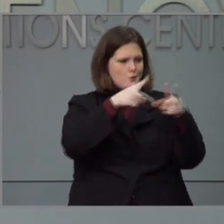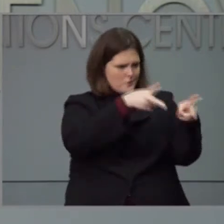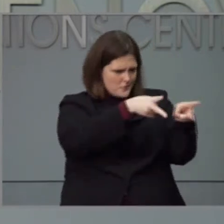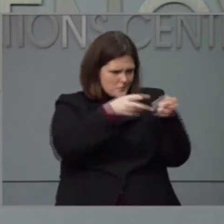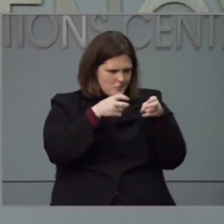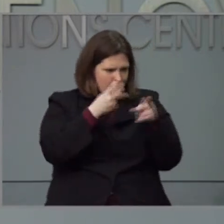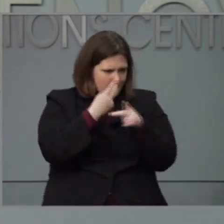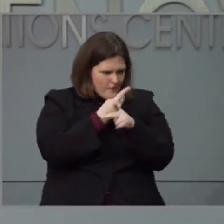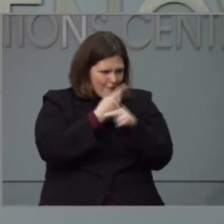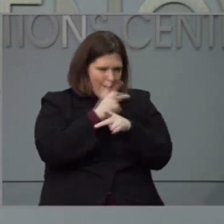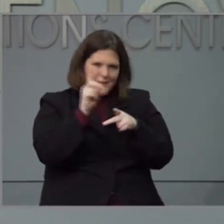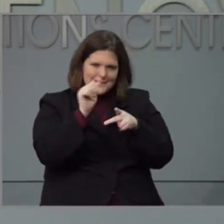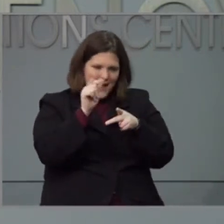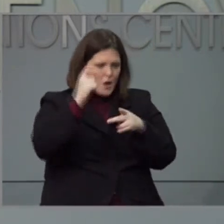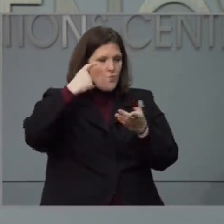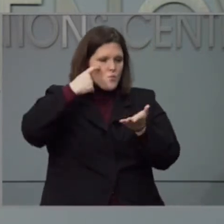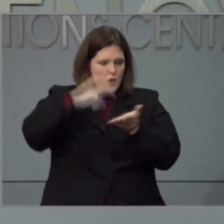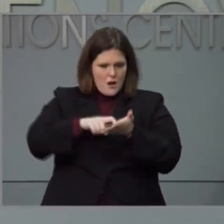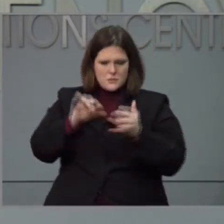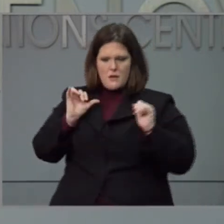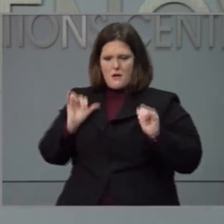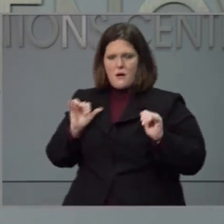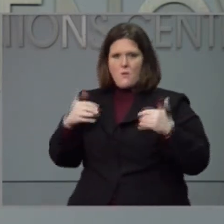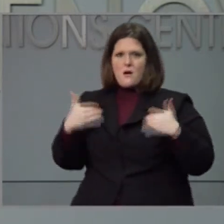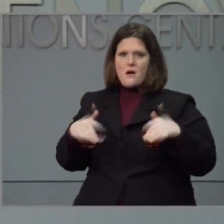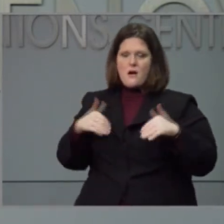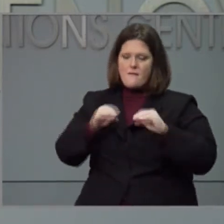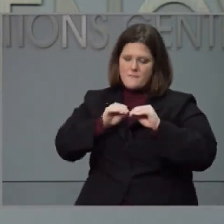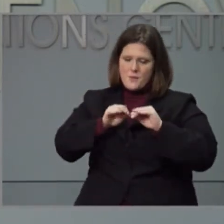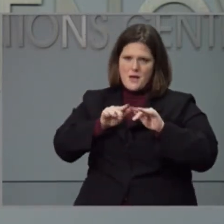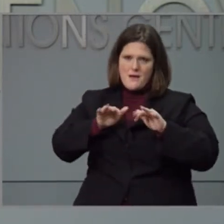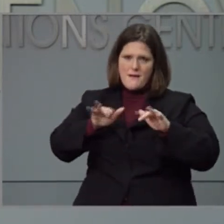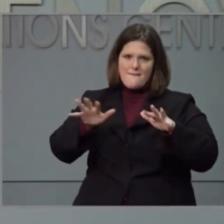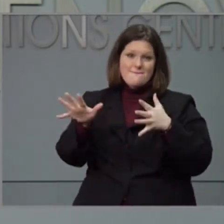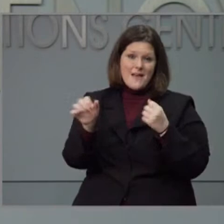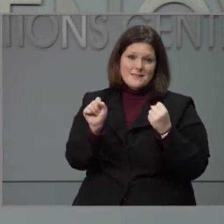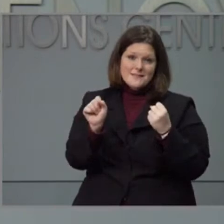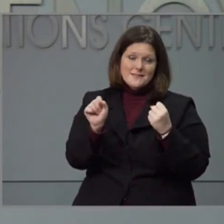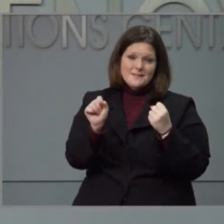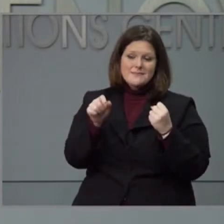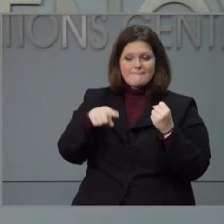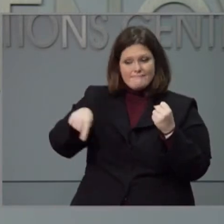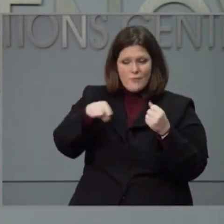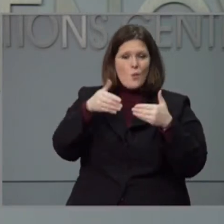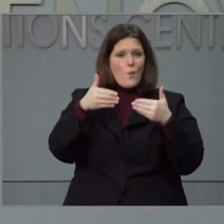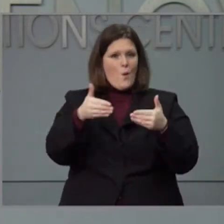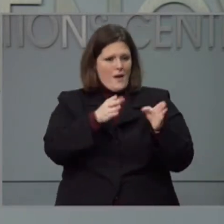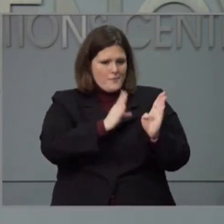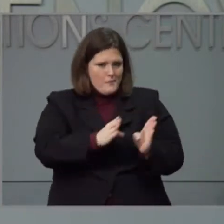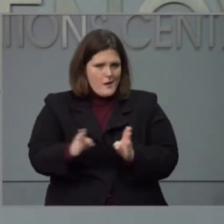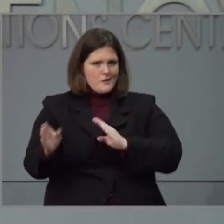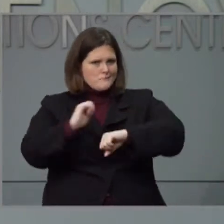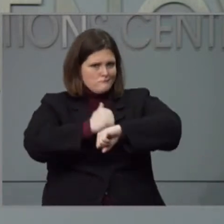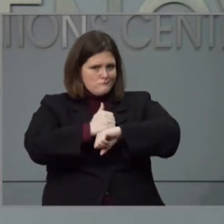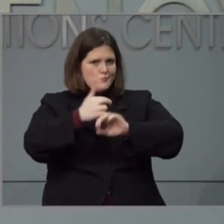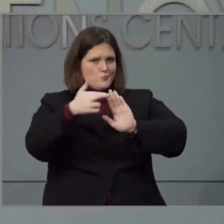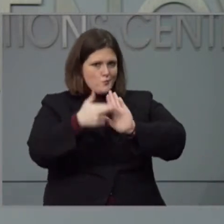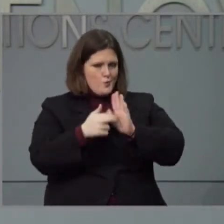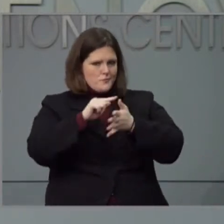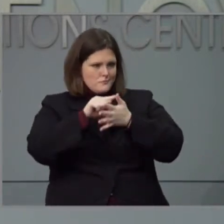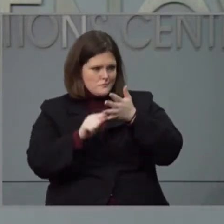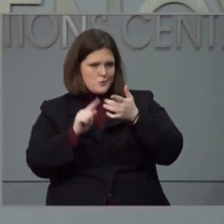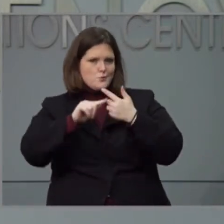counties to recognize that virus is spreading very fast and that they need to take precautions. And so to really understand